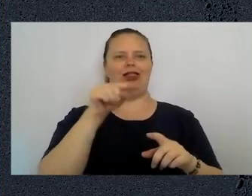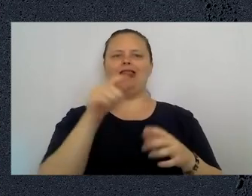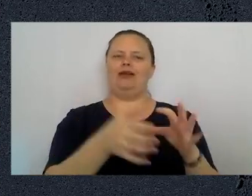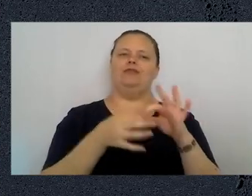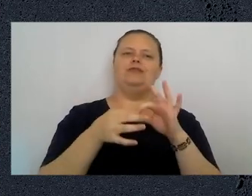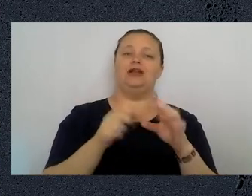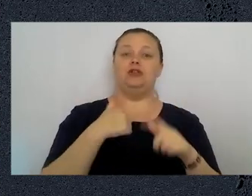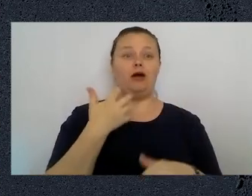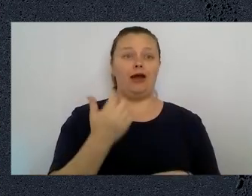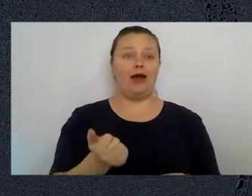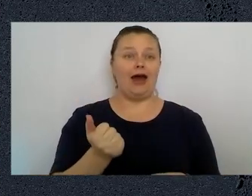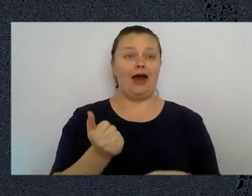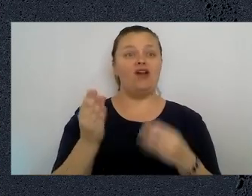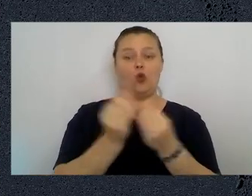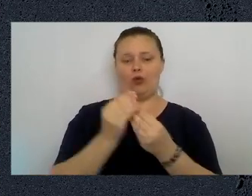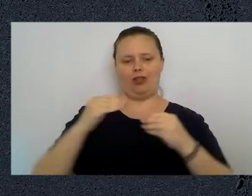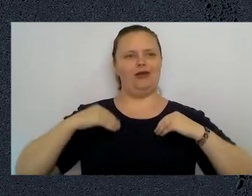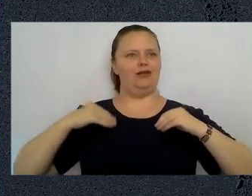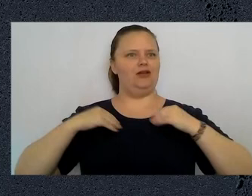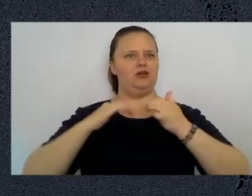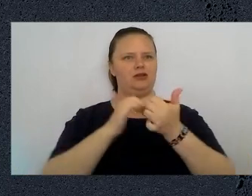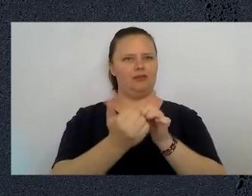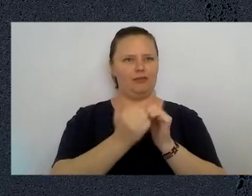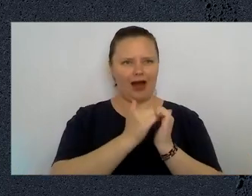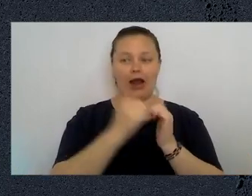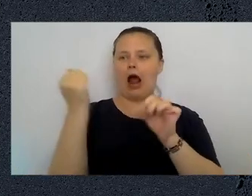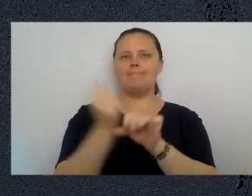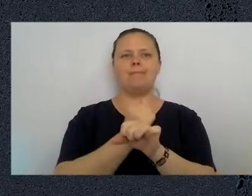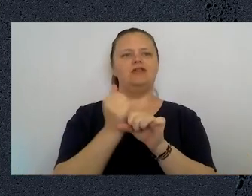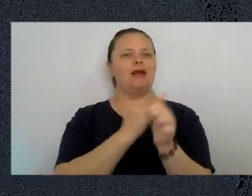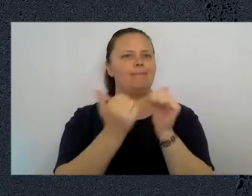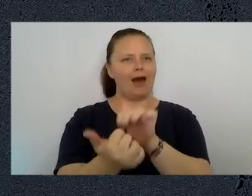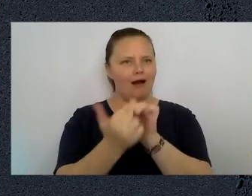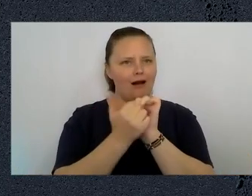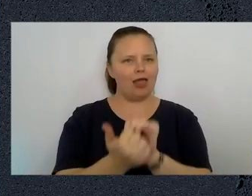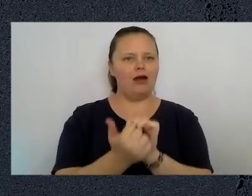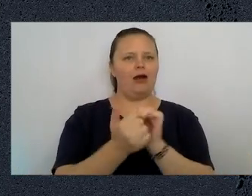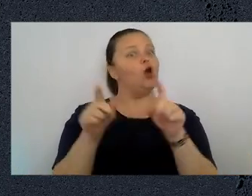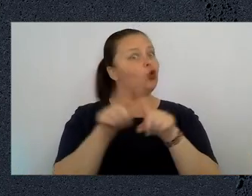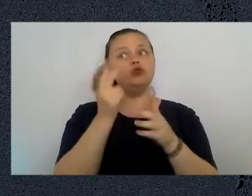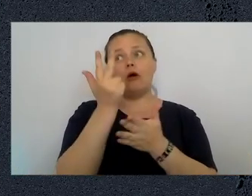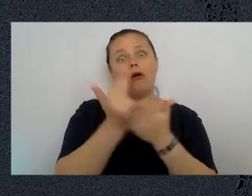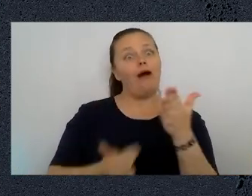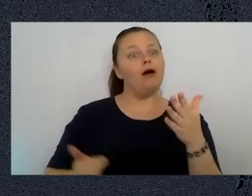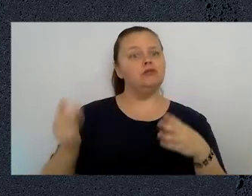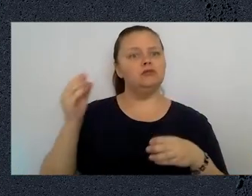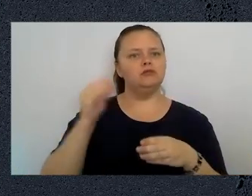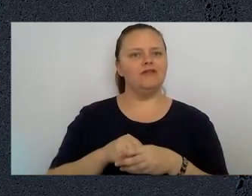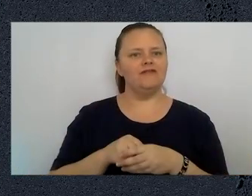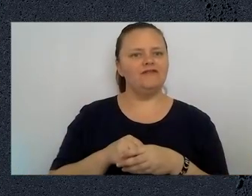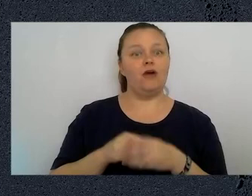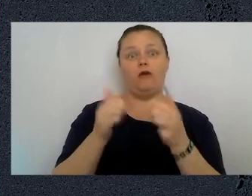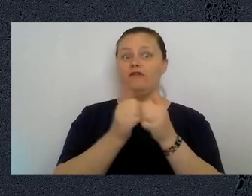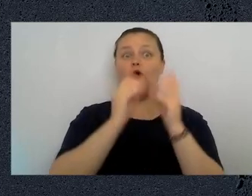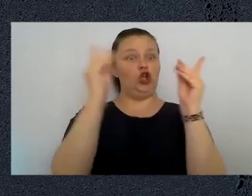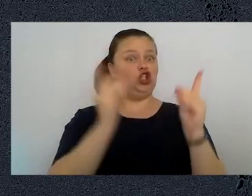have with the industry partners, with the manufacturing partners. And there's an aspect of arts to it as well. So we collaborate a lot with design